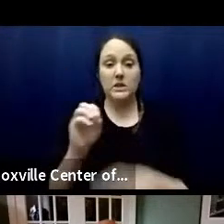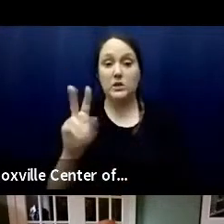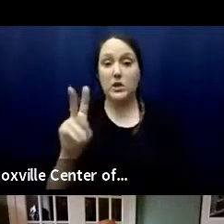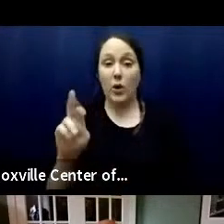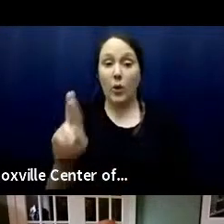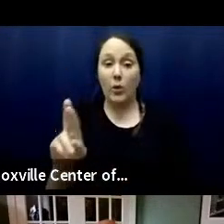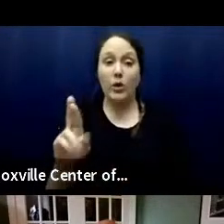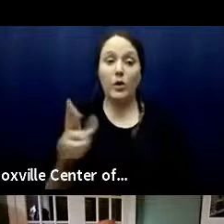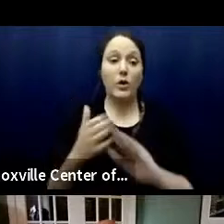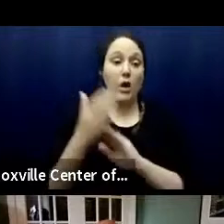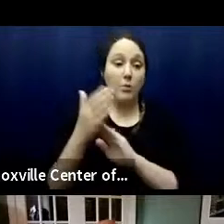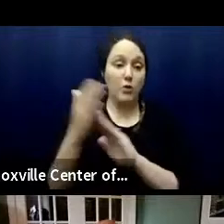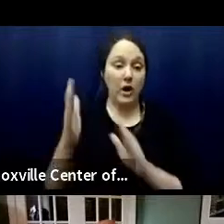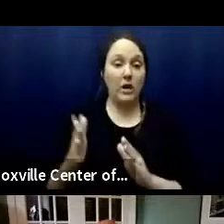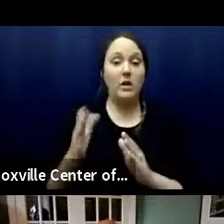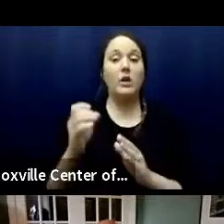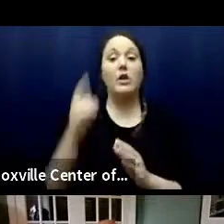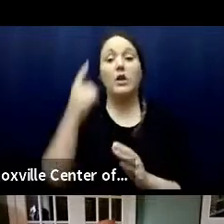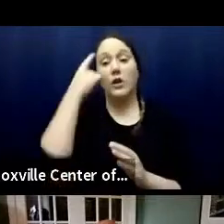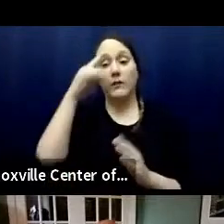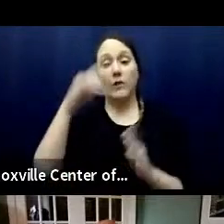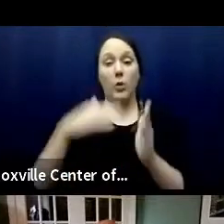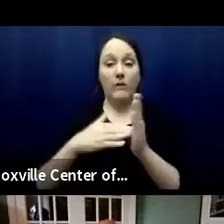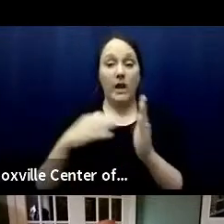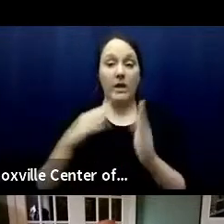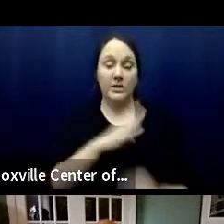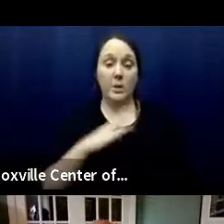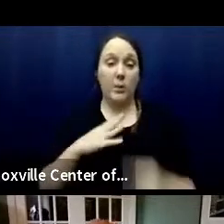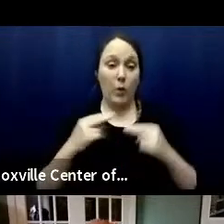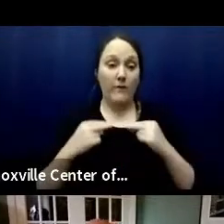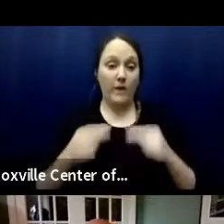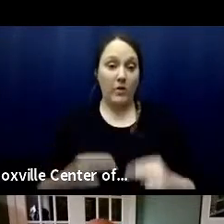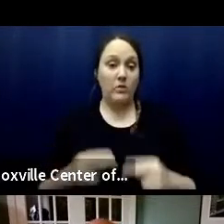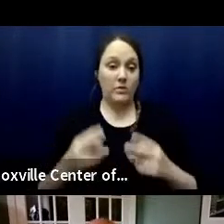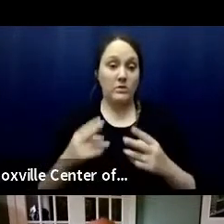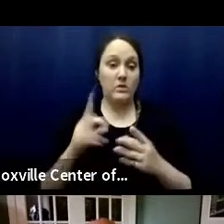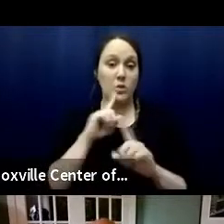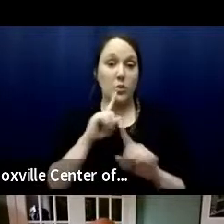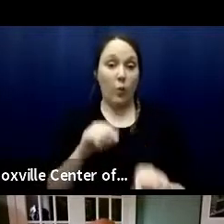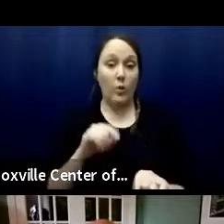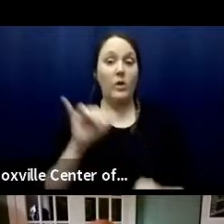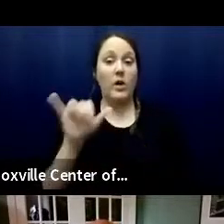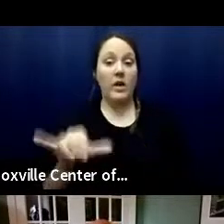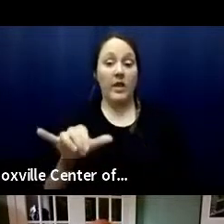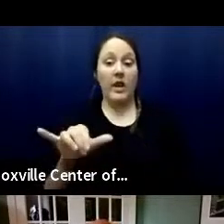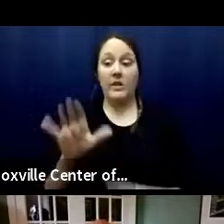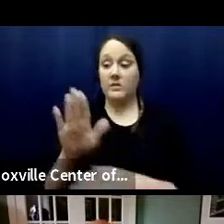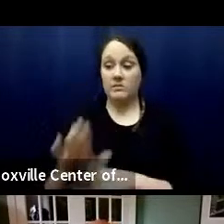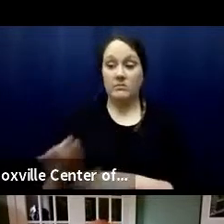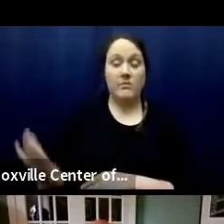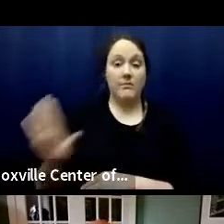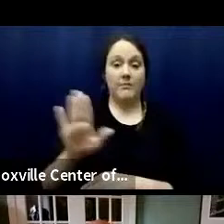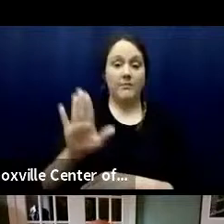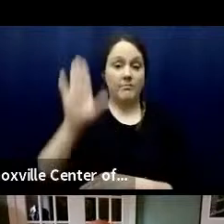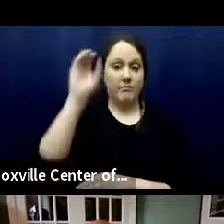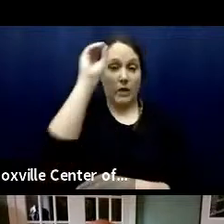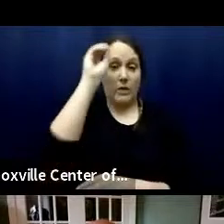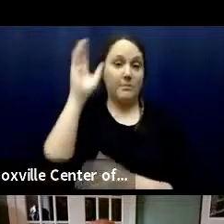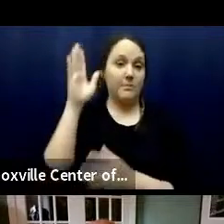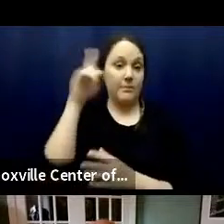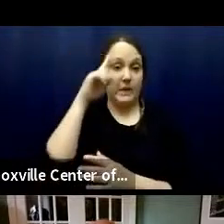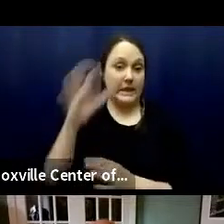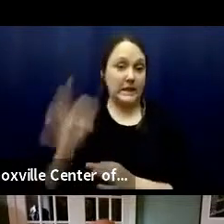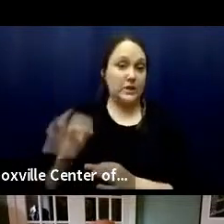or operator for violation of a Board of Health's orders, that's within the discretion of the law